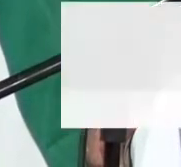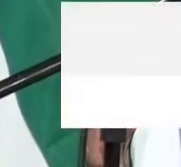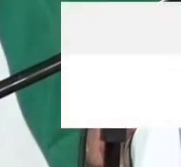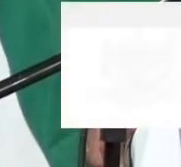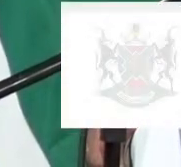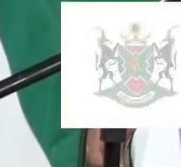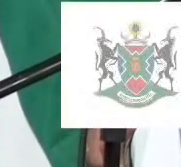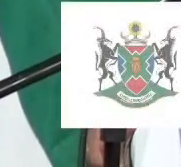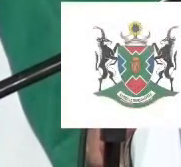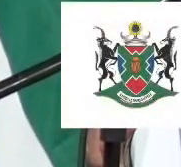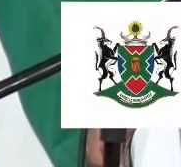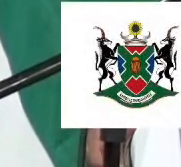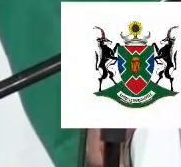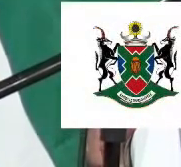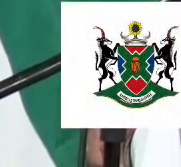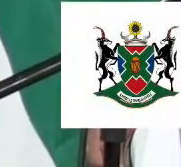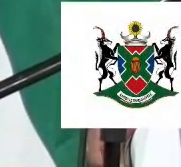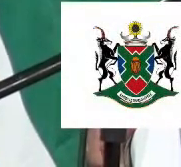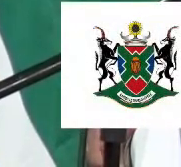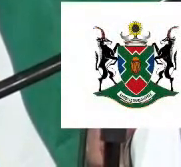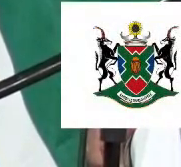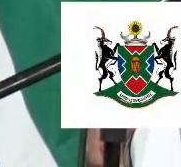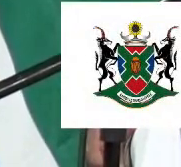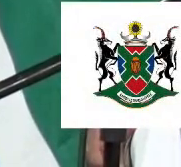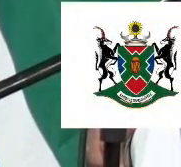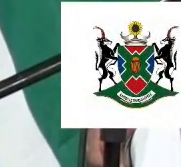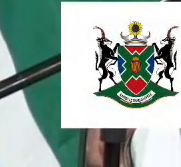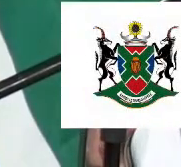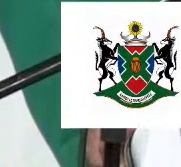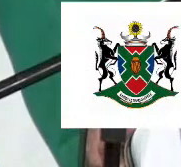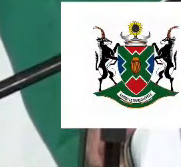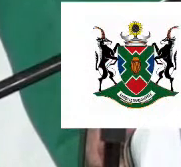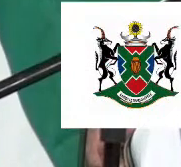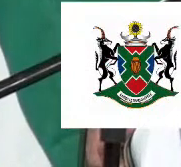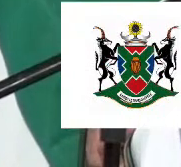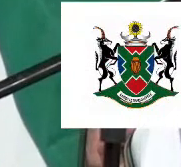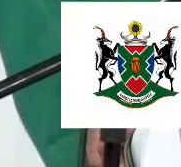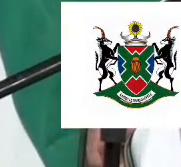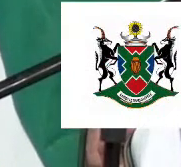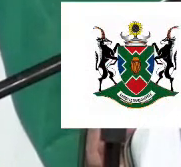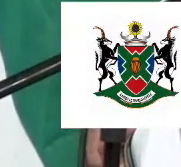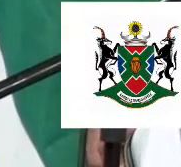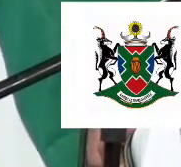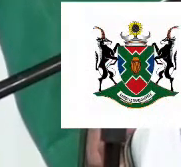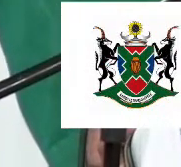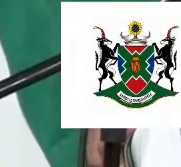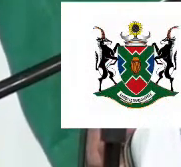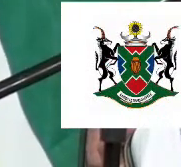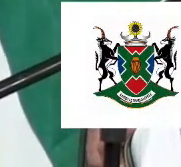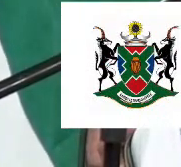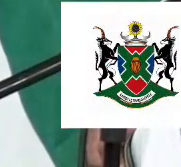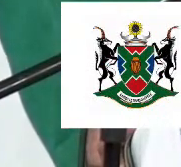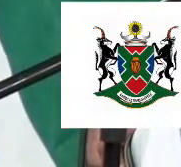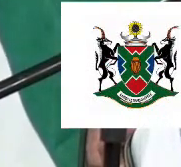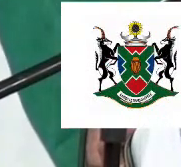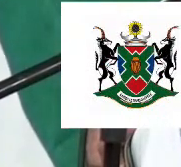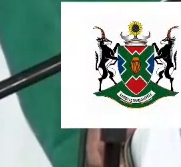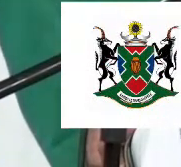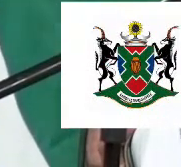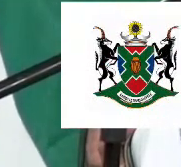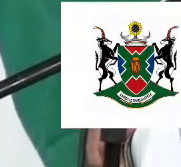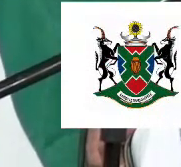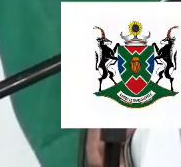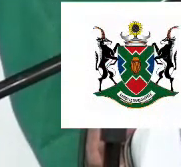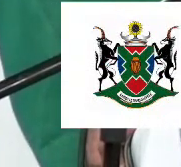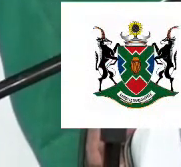so I've come to say for us to bring to life the spirit